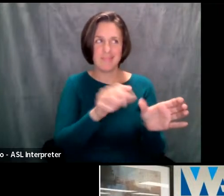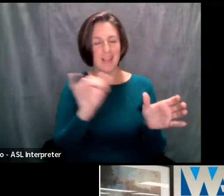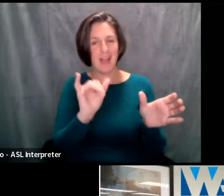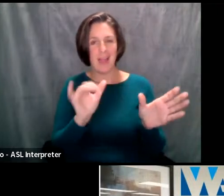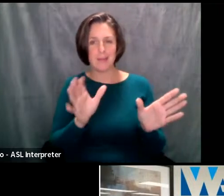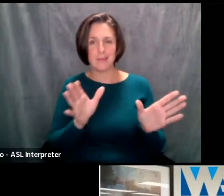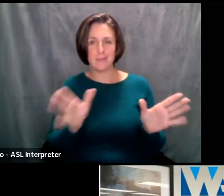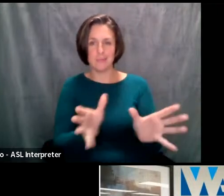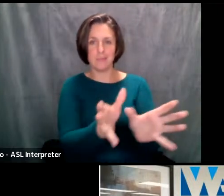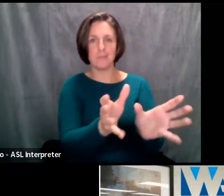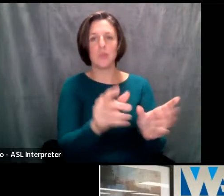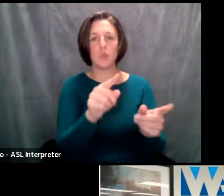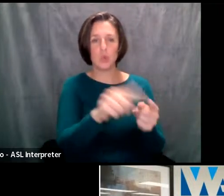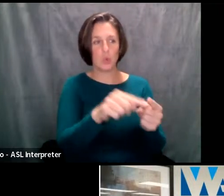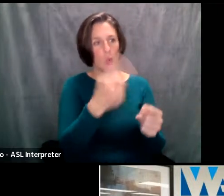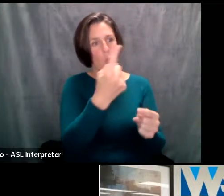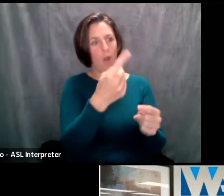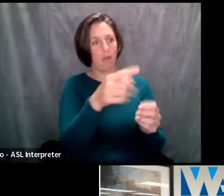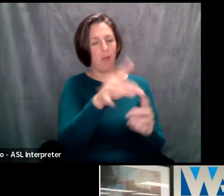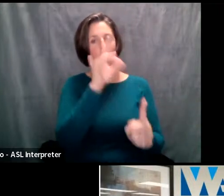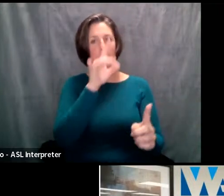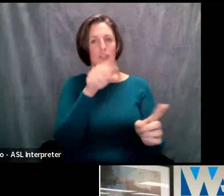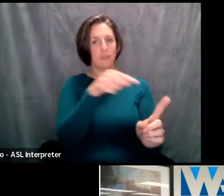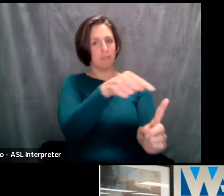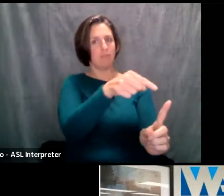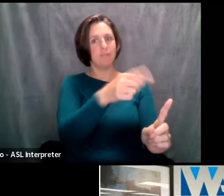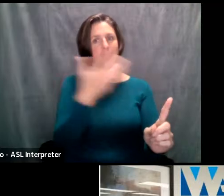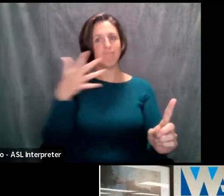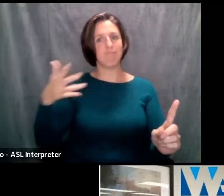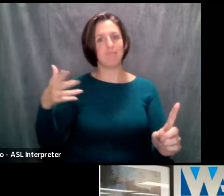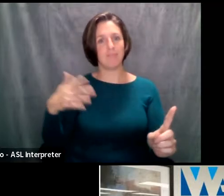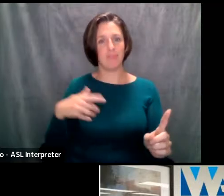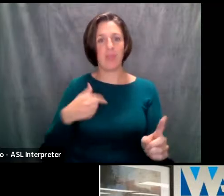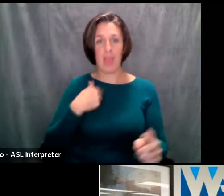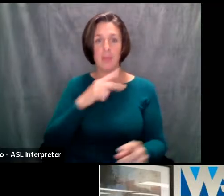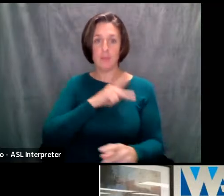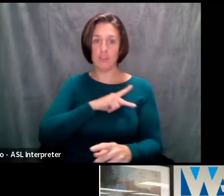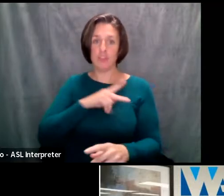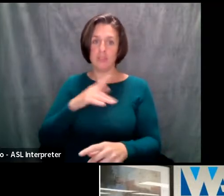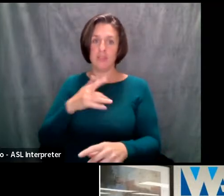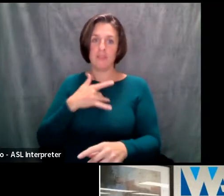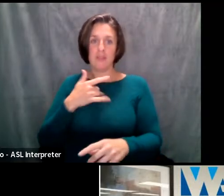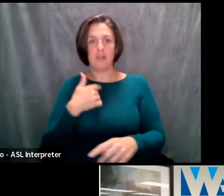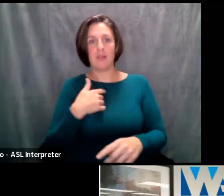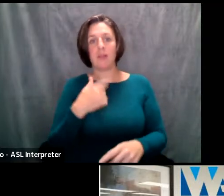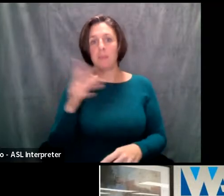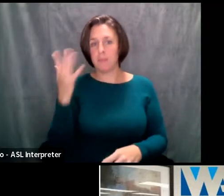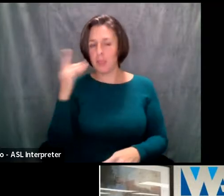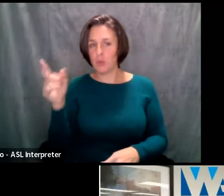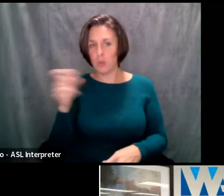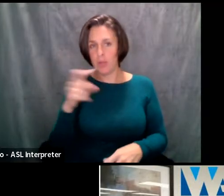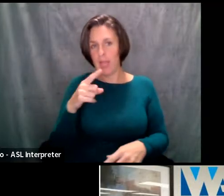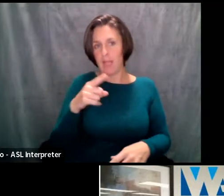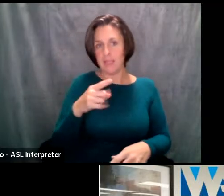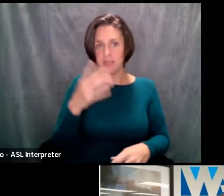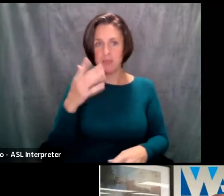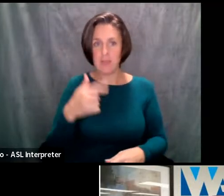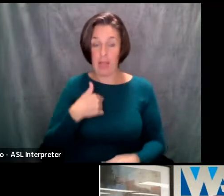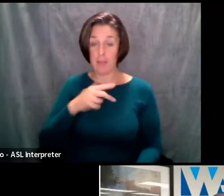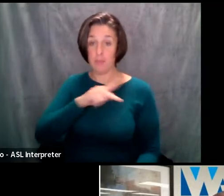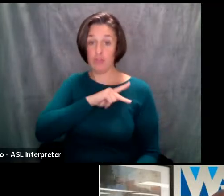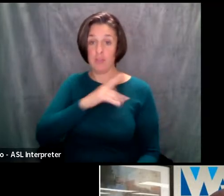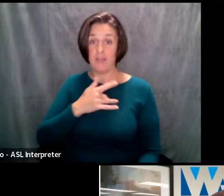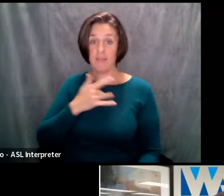option here. I do think that I personally feel, because you asked, I want to know how you guys feel. I personally feel that